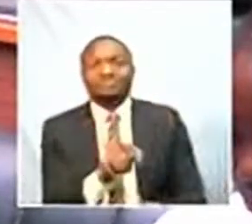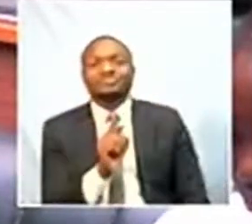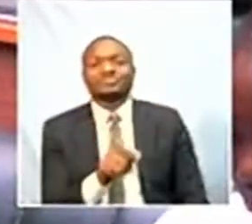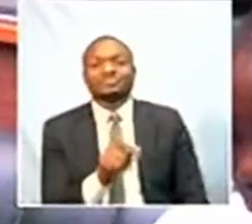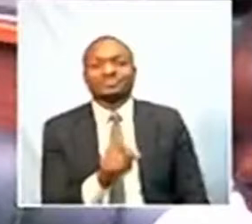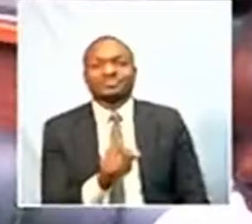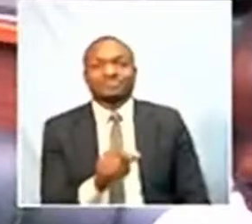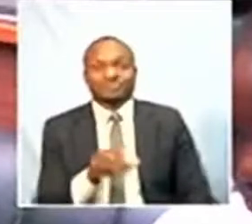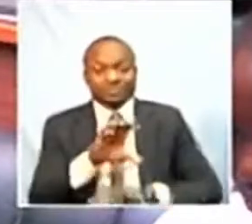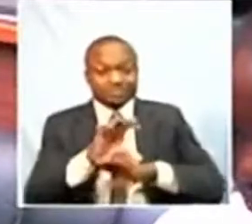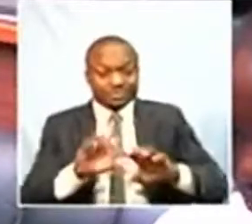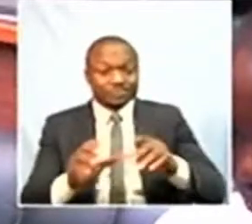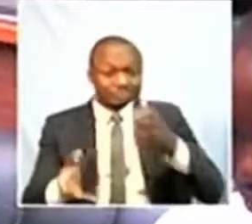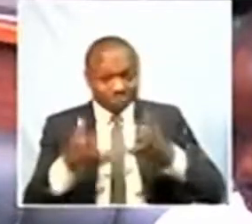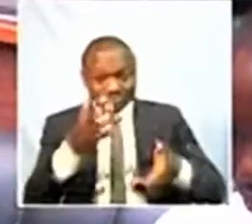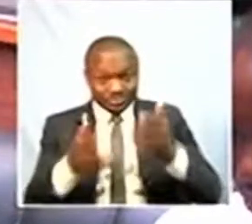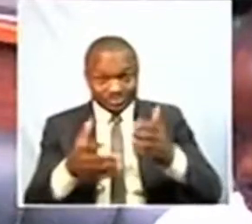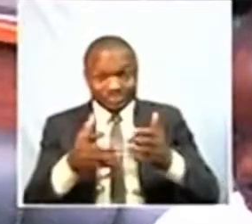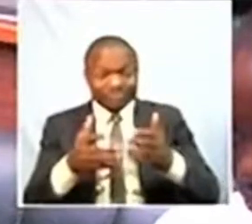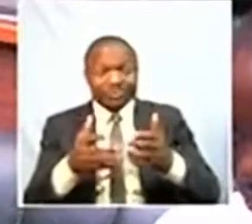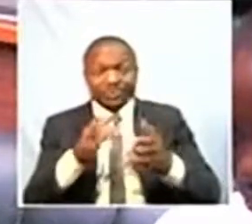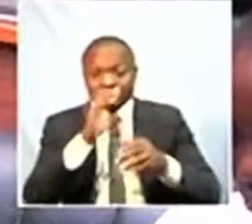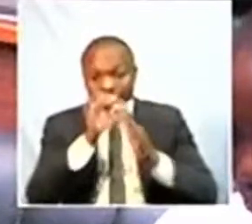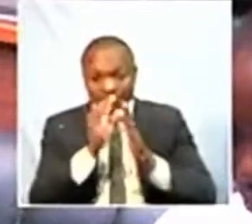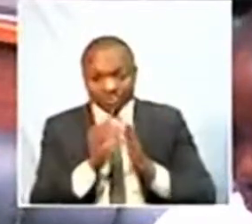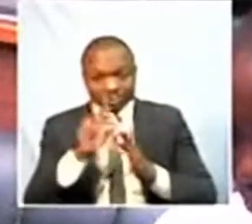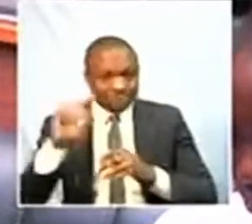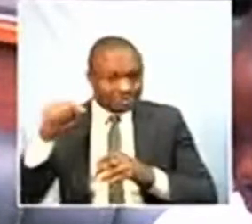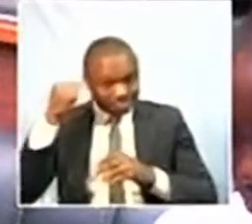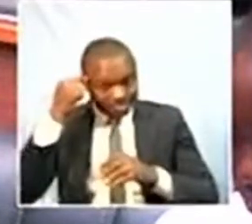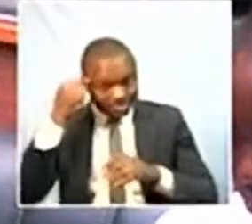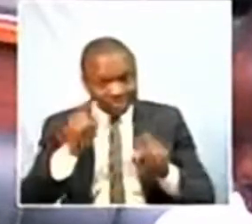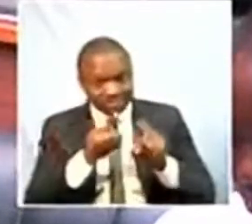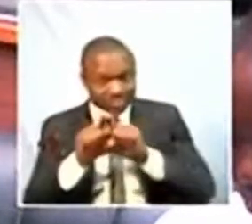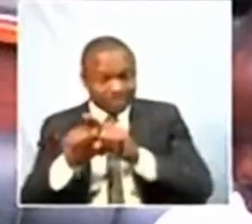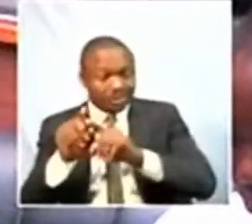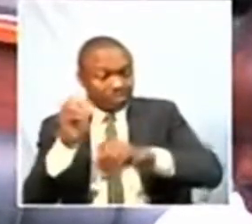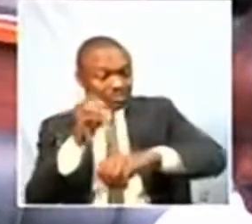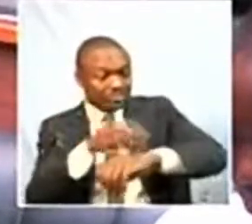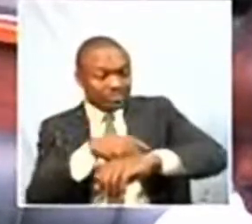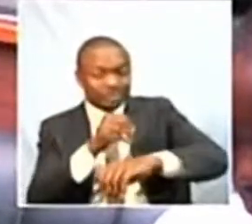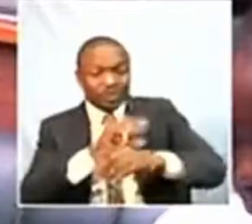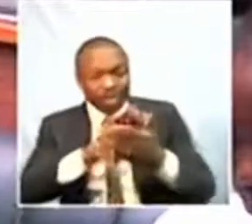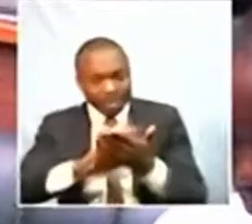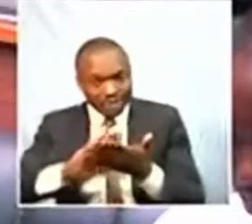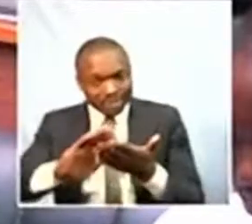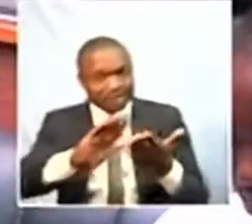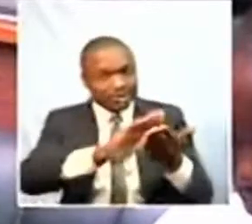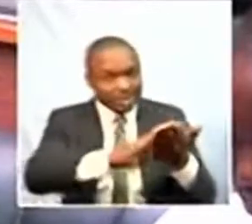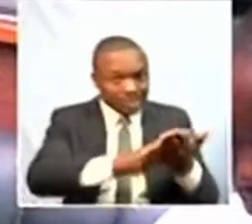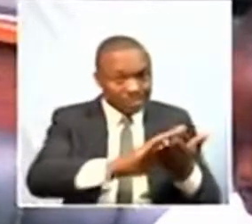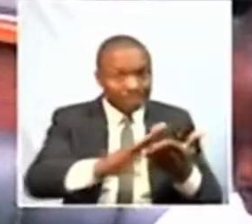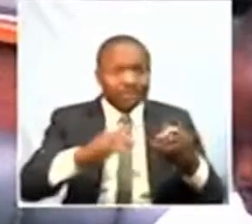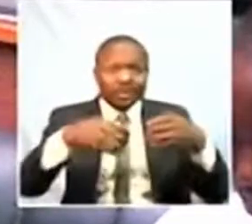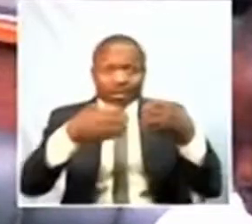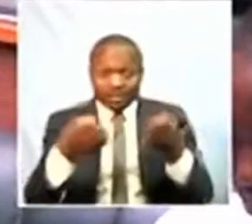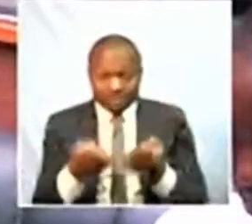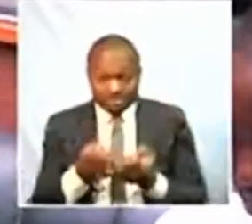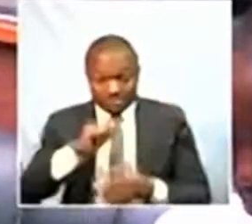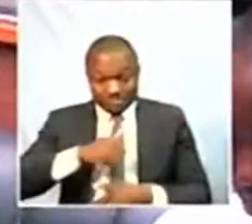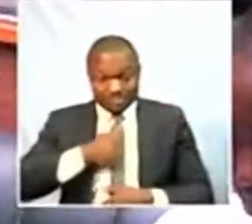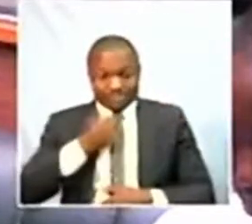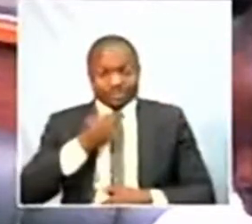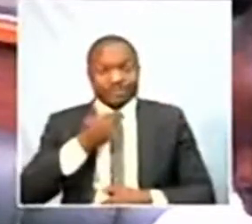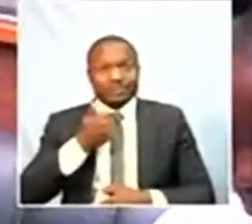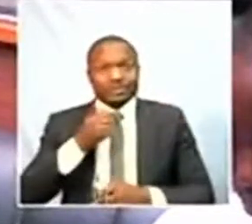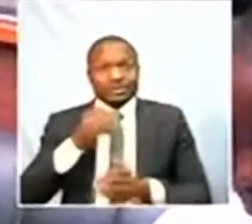Speaker, the government is also investing in cleaning our community. I myself from Saka Central, Madam